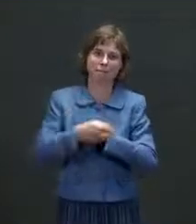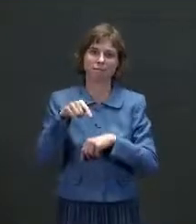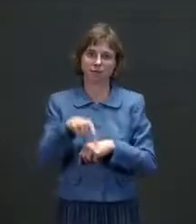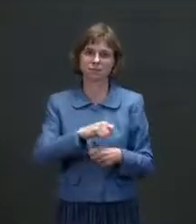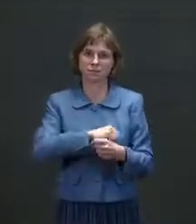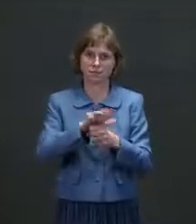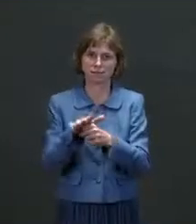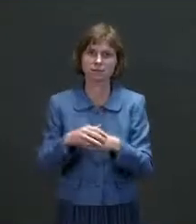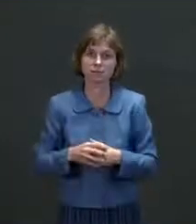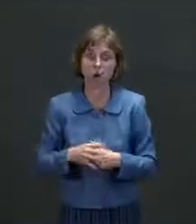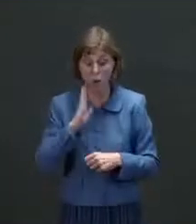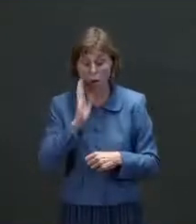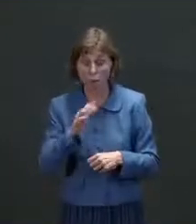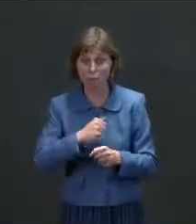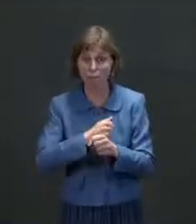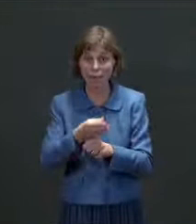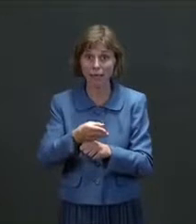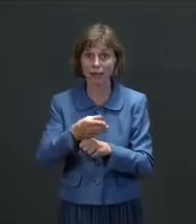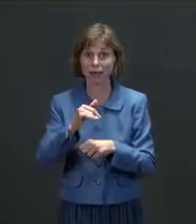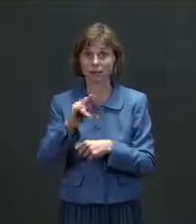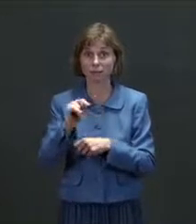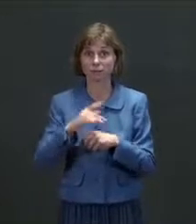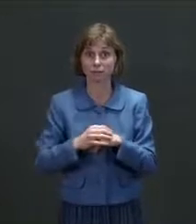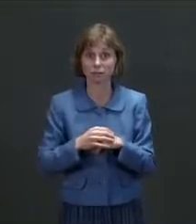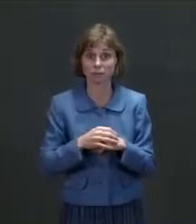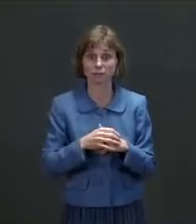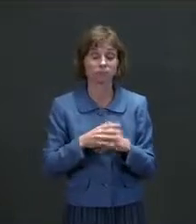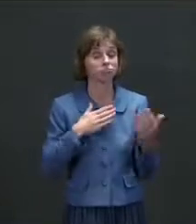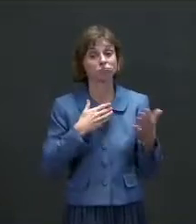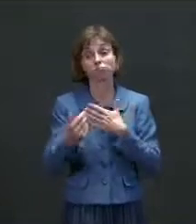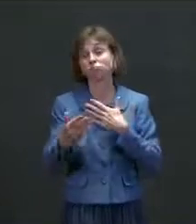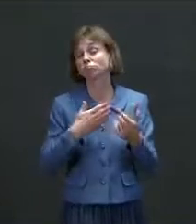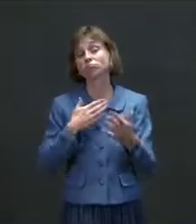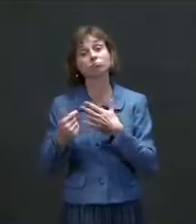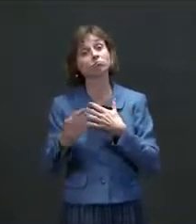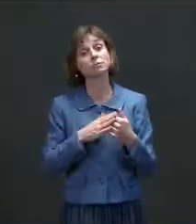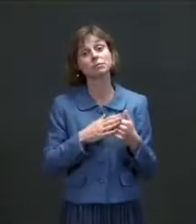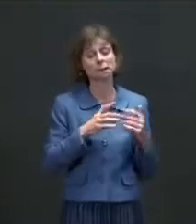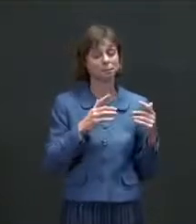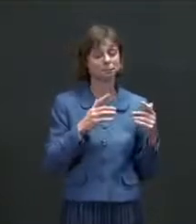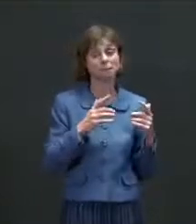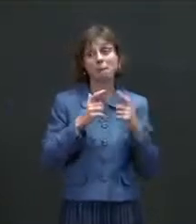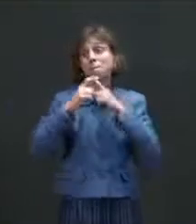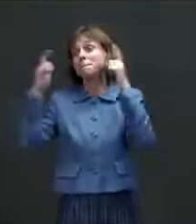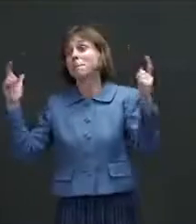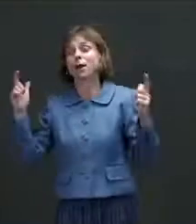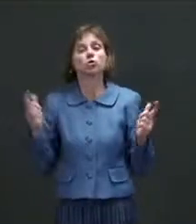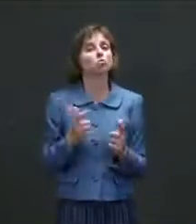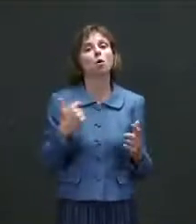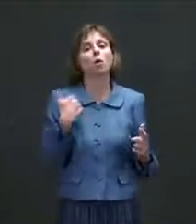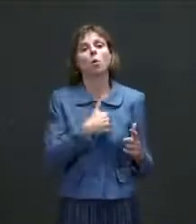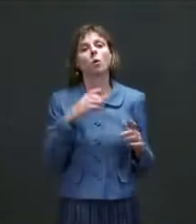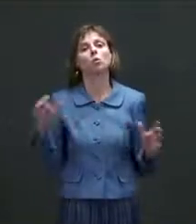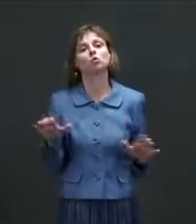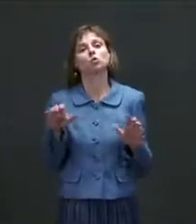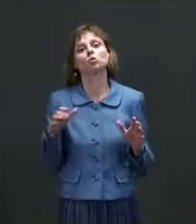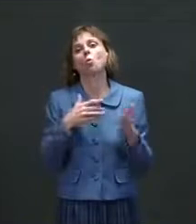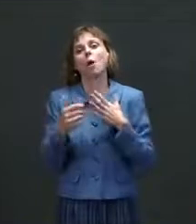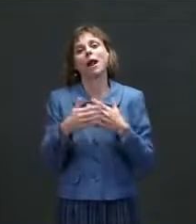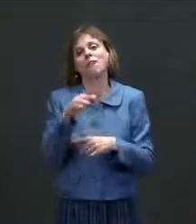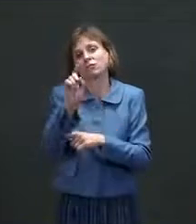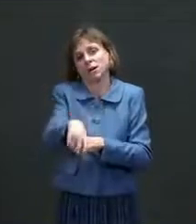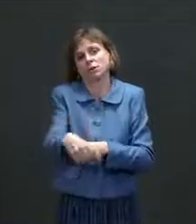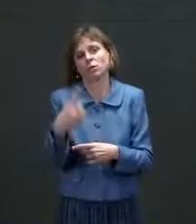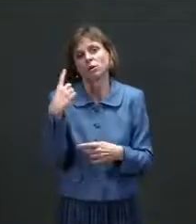and we will beat it. You know, big or small, we're going to do whatever it takes to reach and surpass our goal of